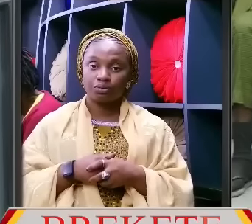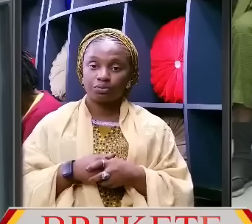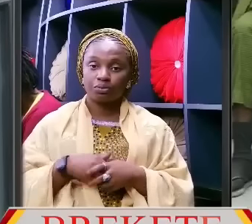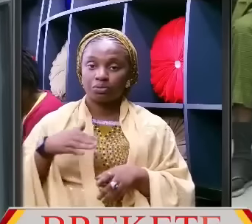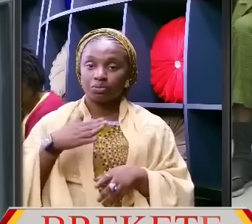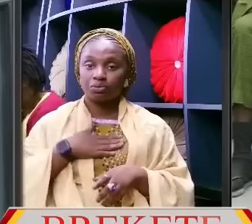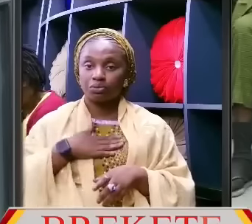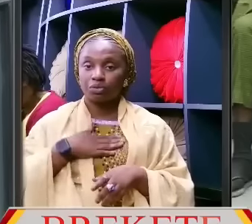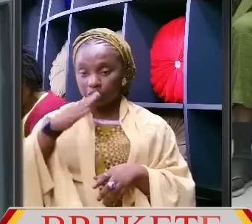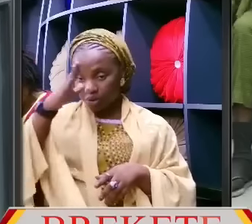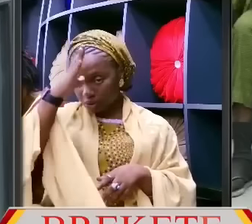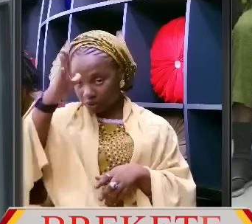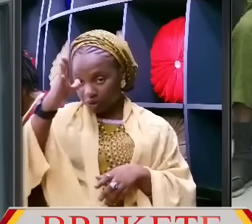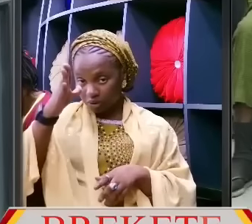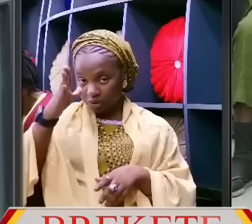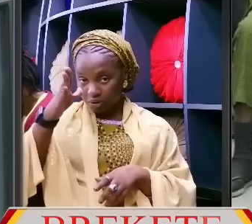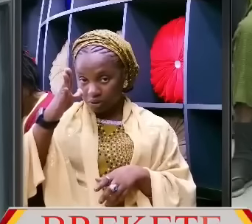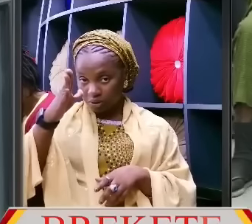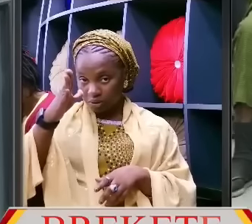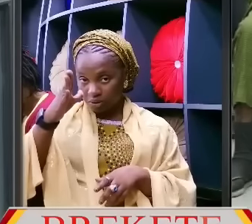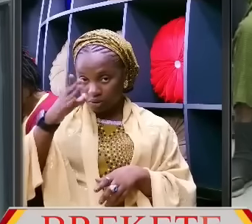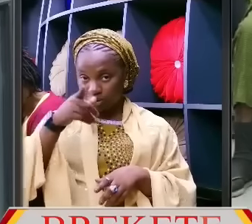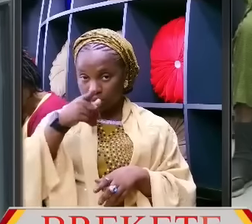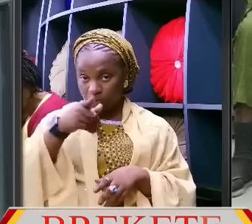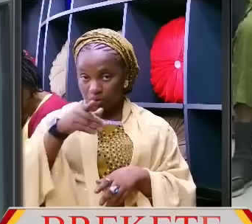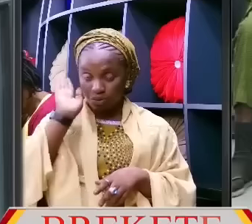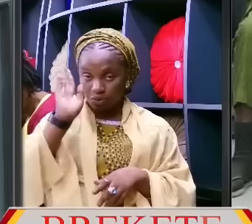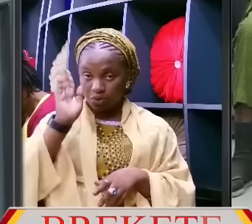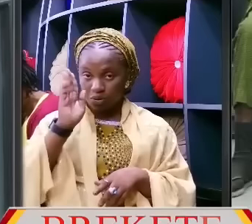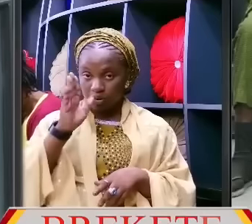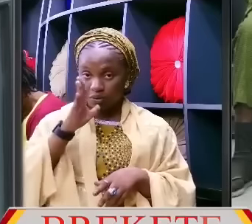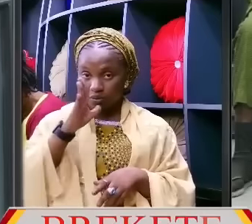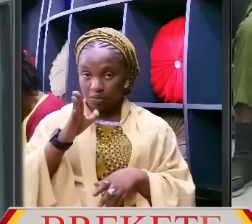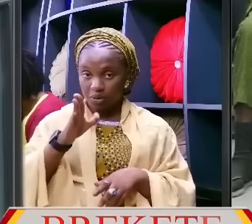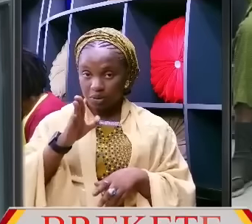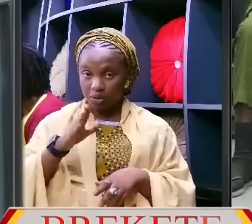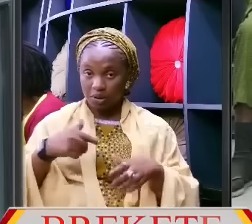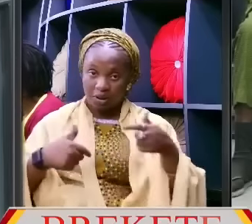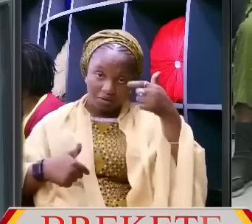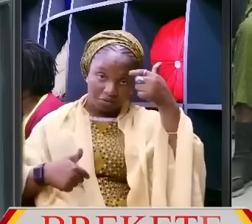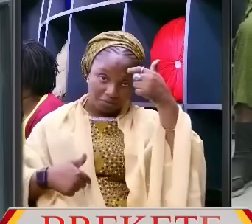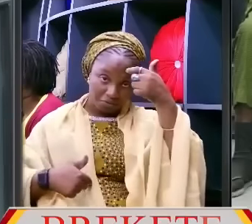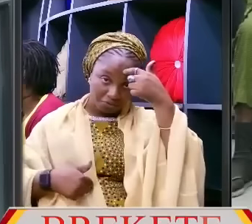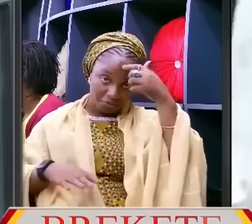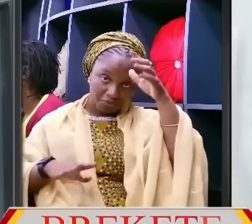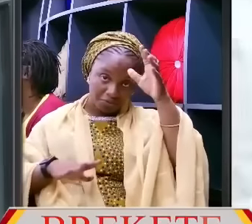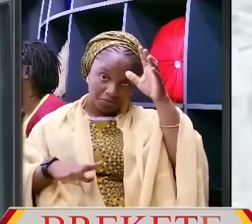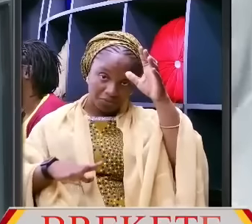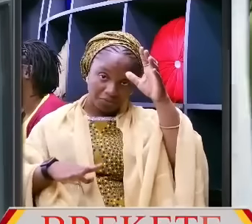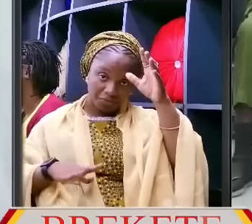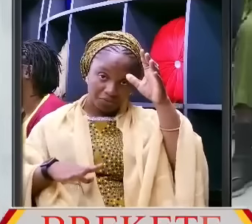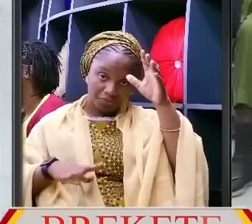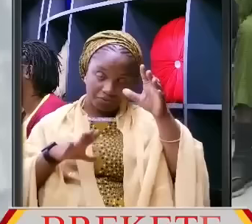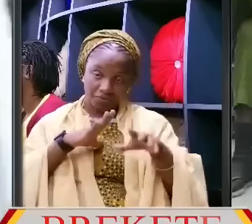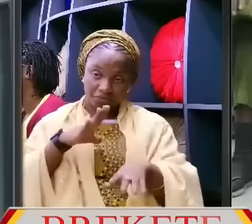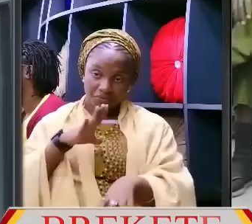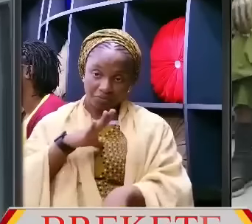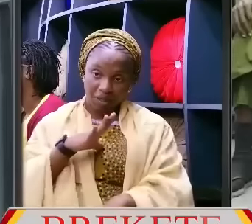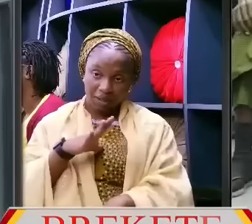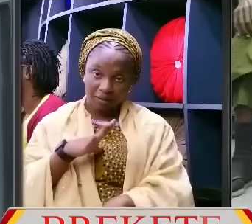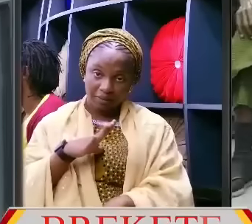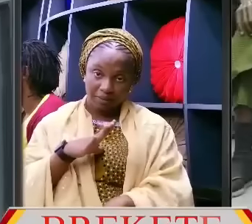My daddy Atahiru, he go well by the grace of God. Amen. How many physiotherapists come that